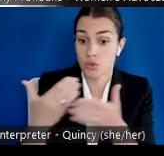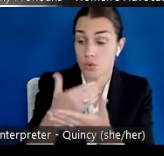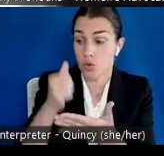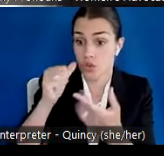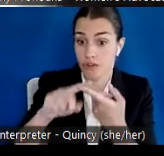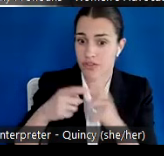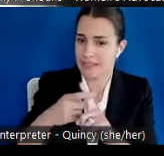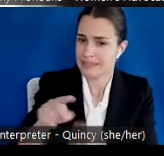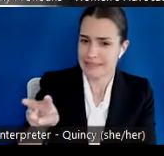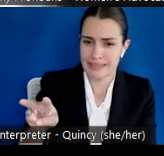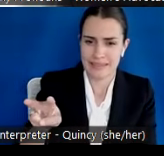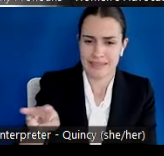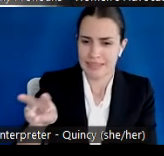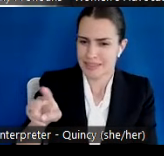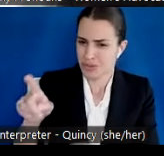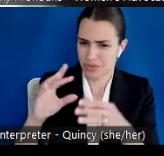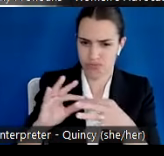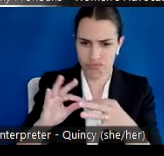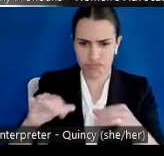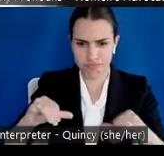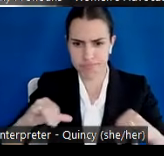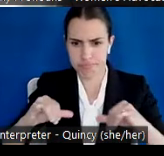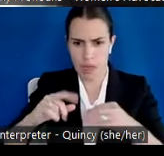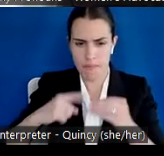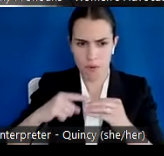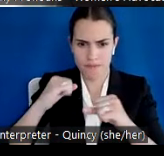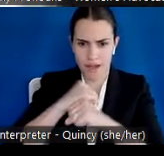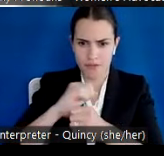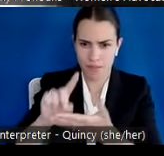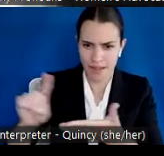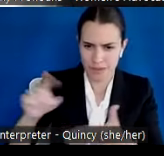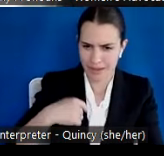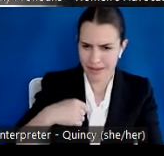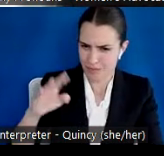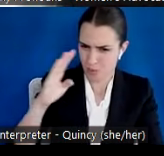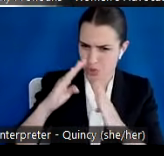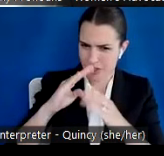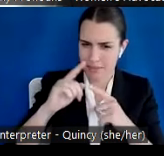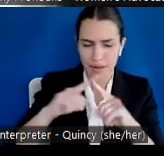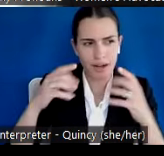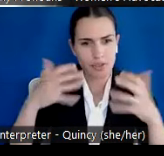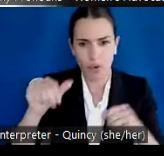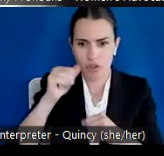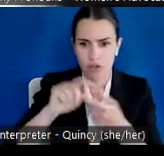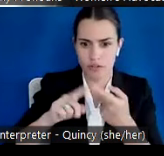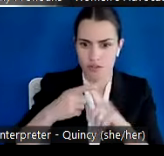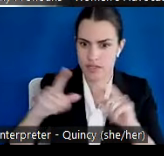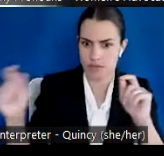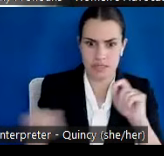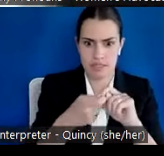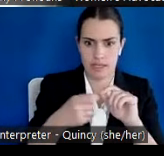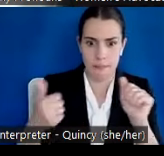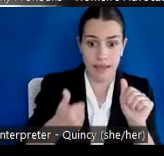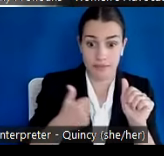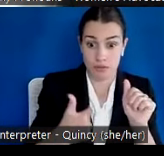was bragging about a fight she got into last week. I'm worried about my friends, but I don't want her girlfriend to come after me. And so kind